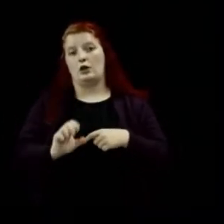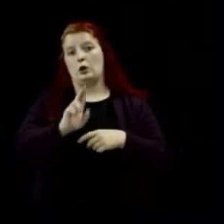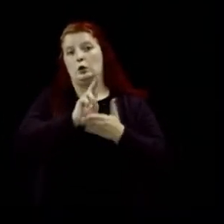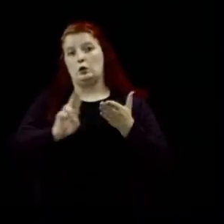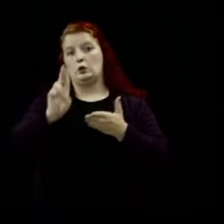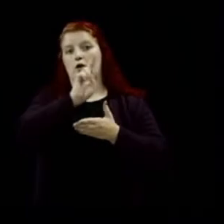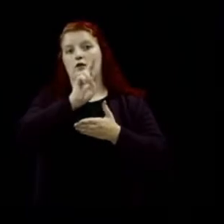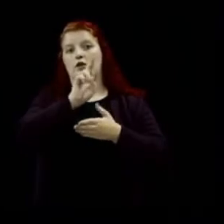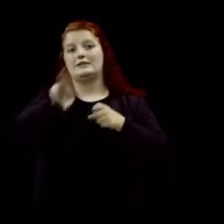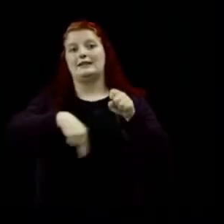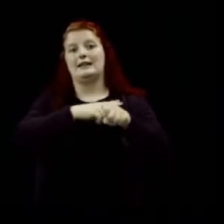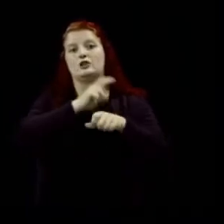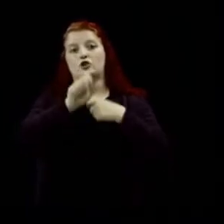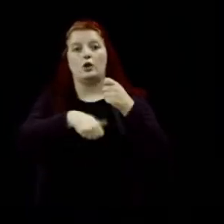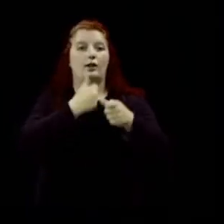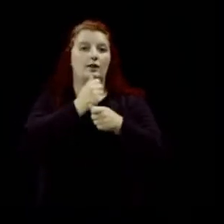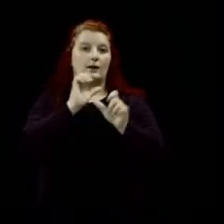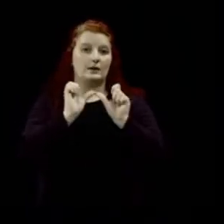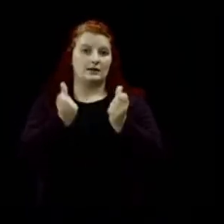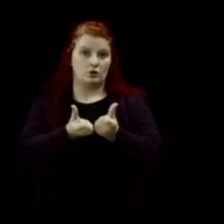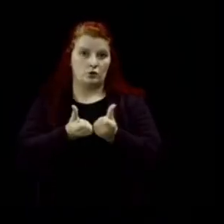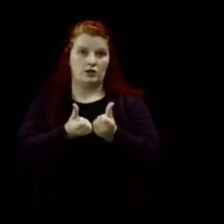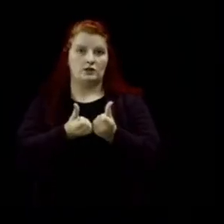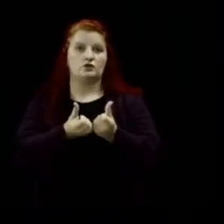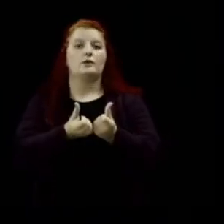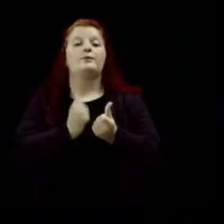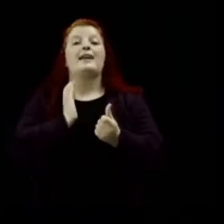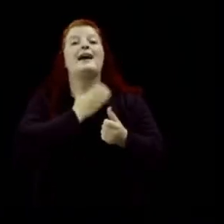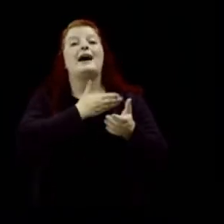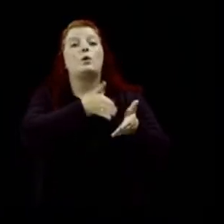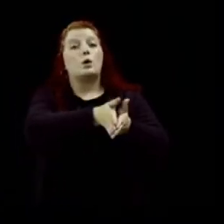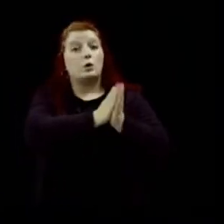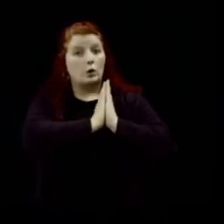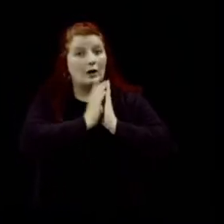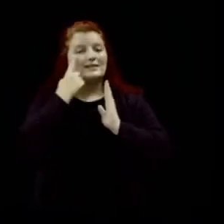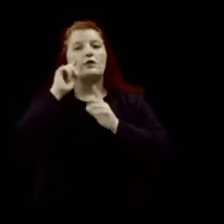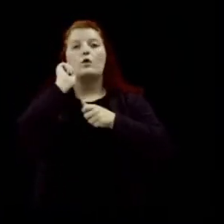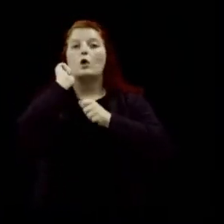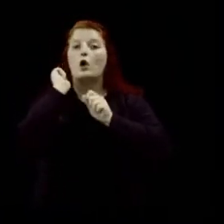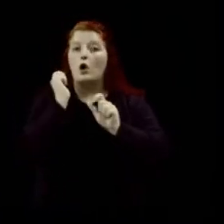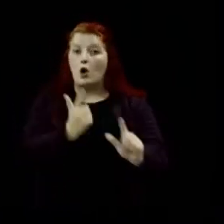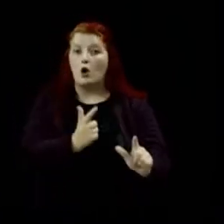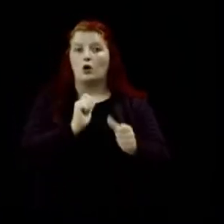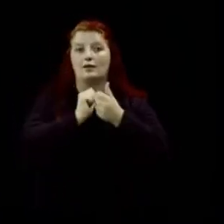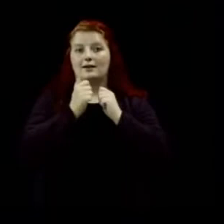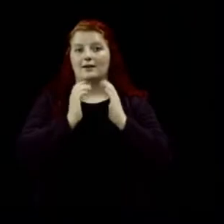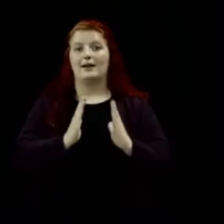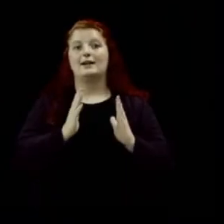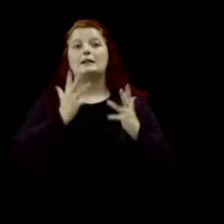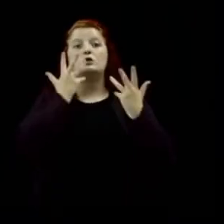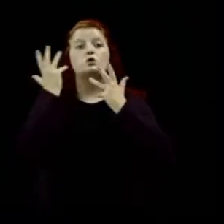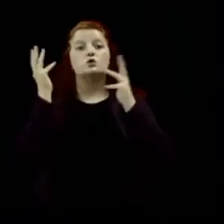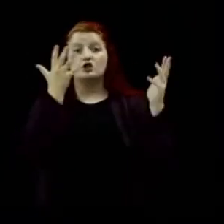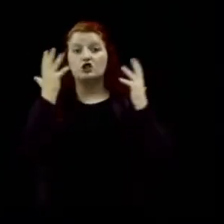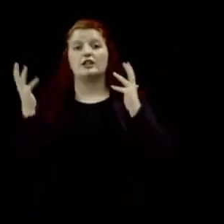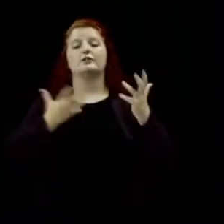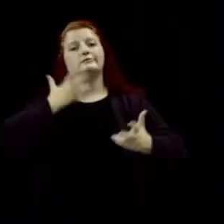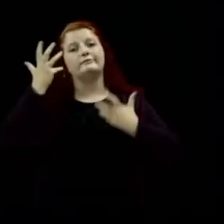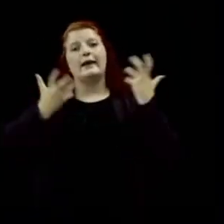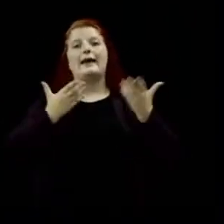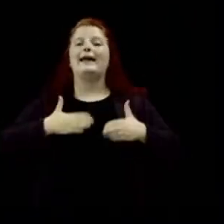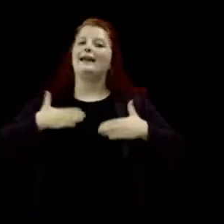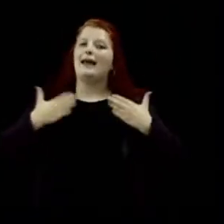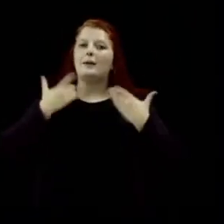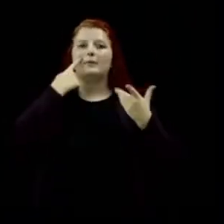National Alumni Association. Our request is for all candidates to cheer and be happy